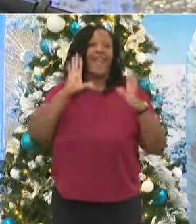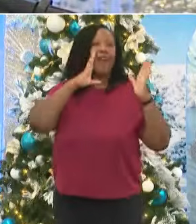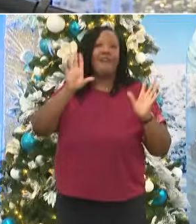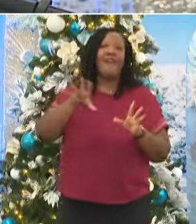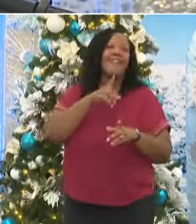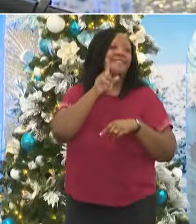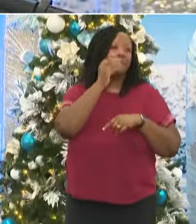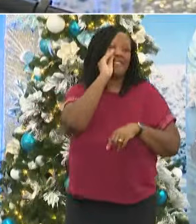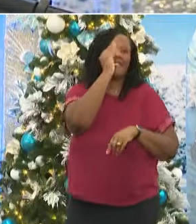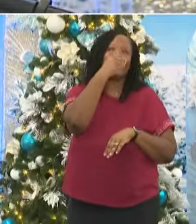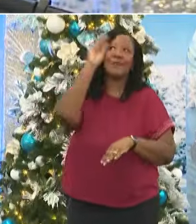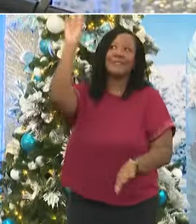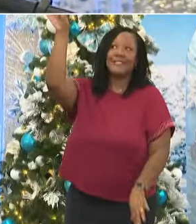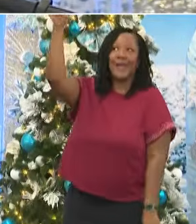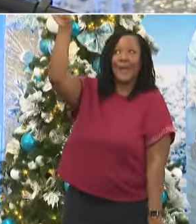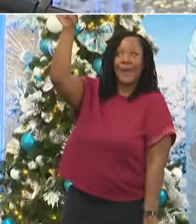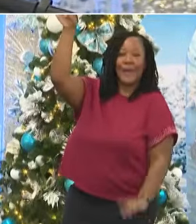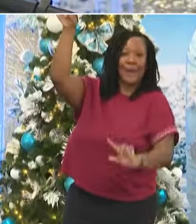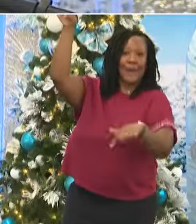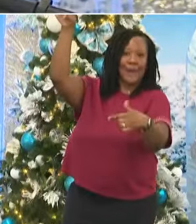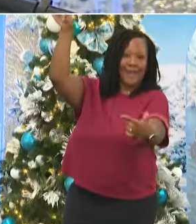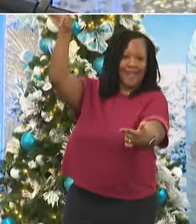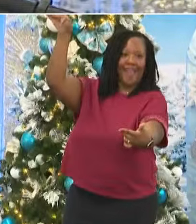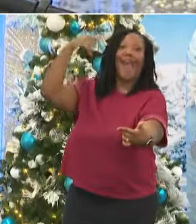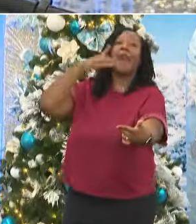Hang all the missile.